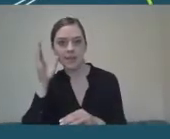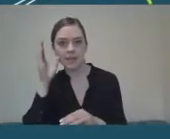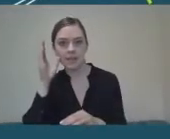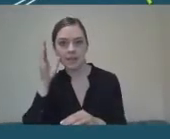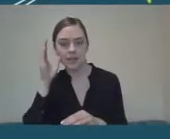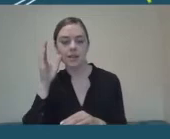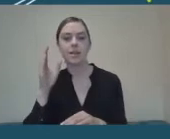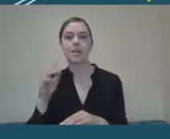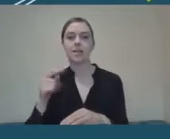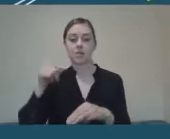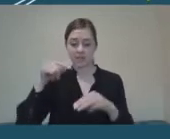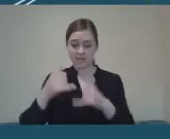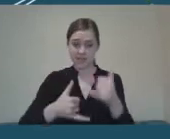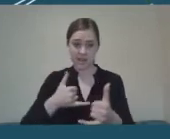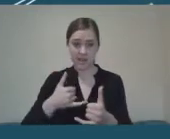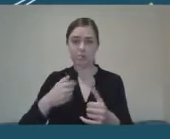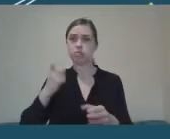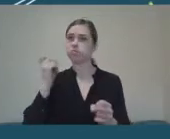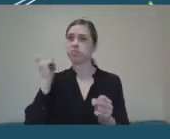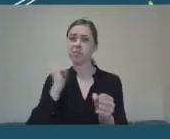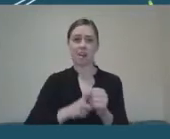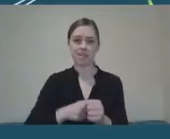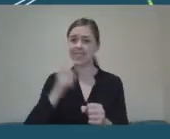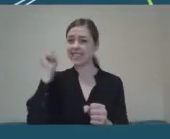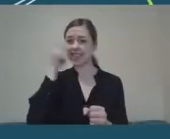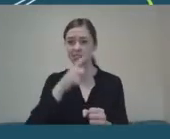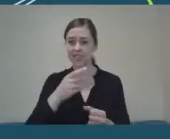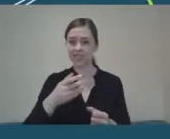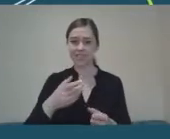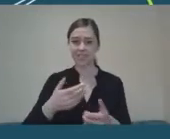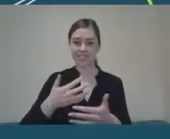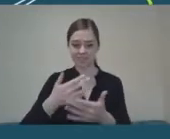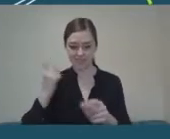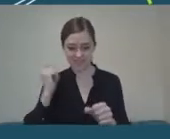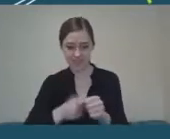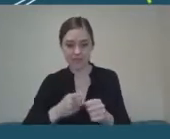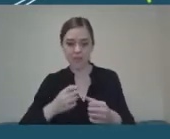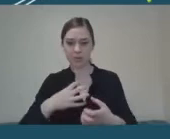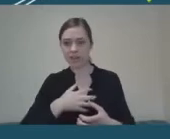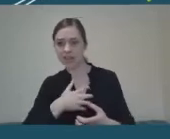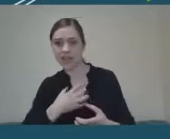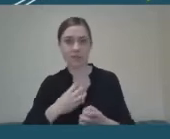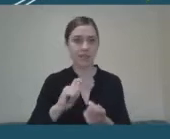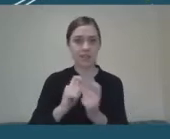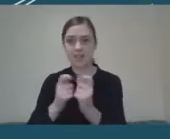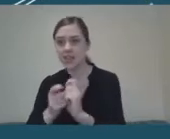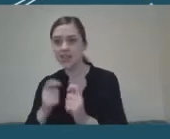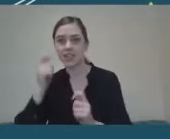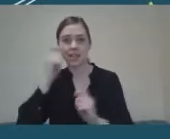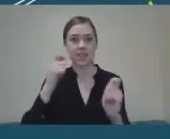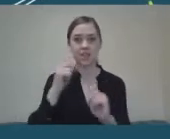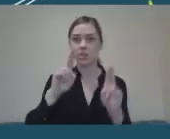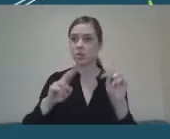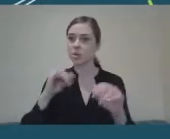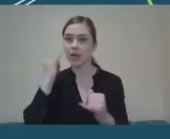how hard this year has been and how we've all had to adapt and overcome and think outside the box, people with disabilities have had to do